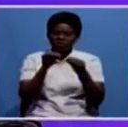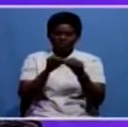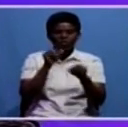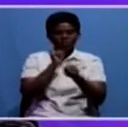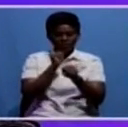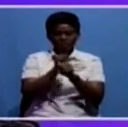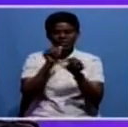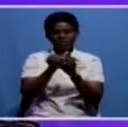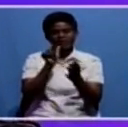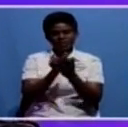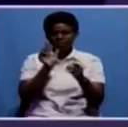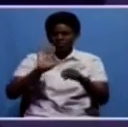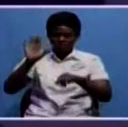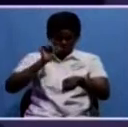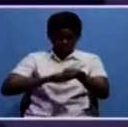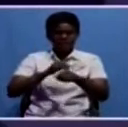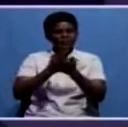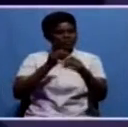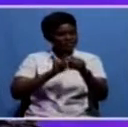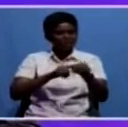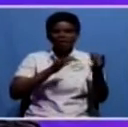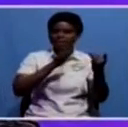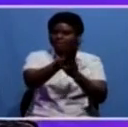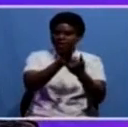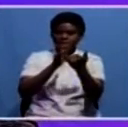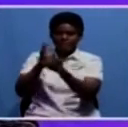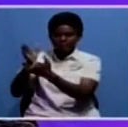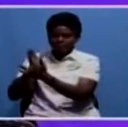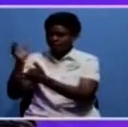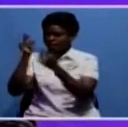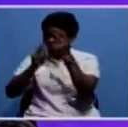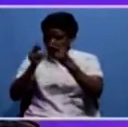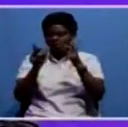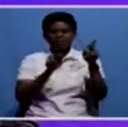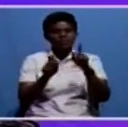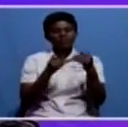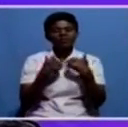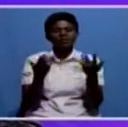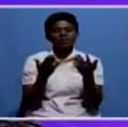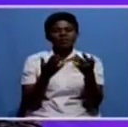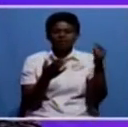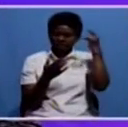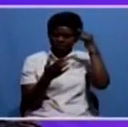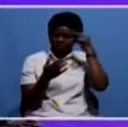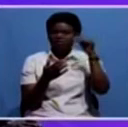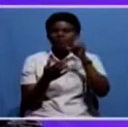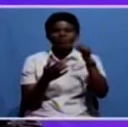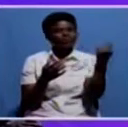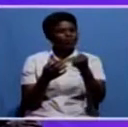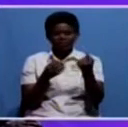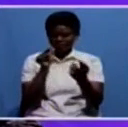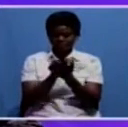do not find the time sometimes to go out and visit the people. Because government is not for just